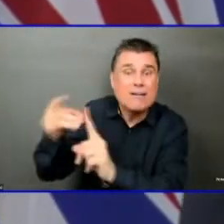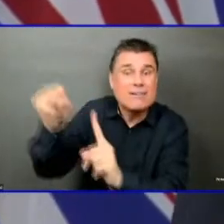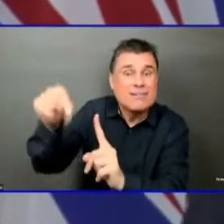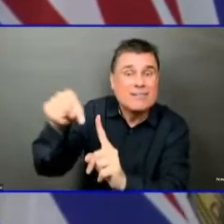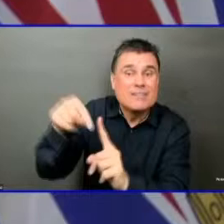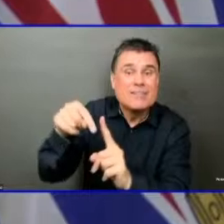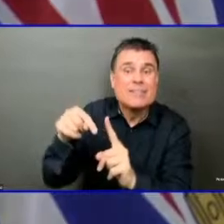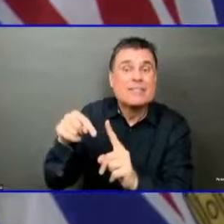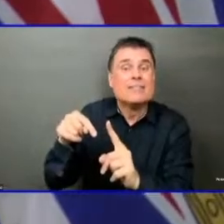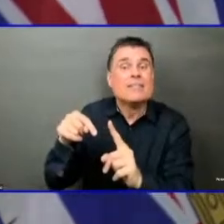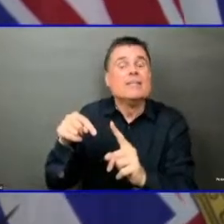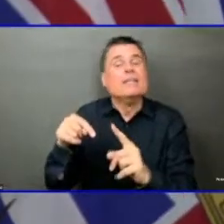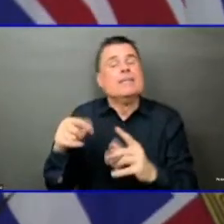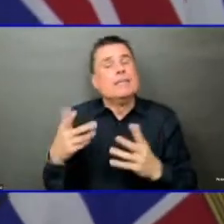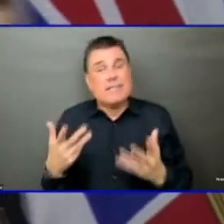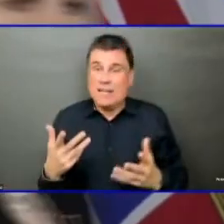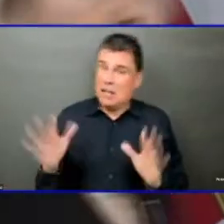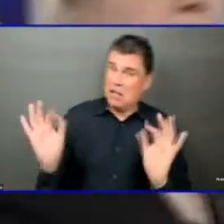cases.